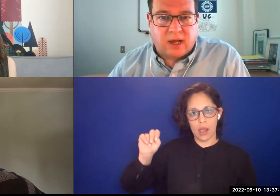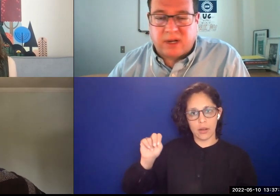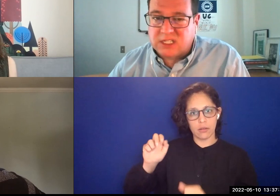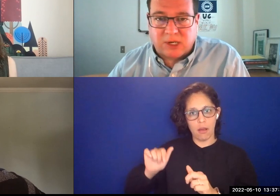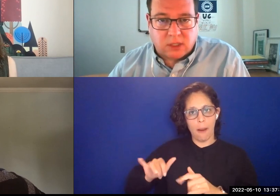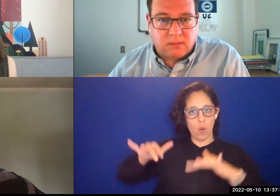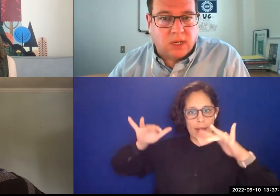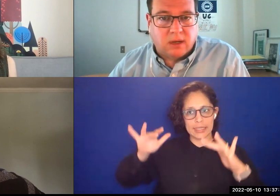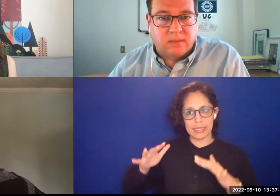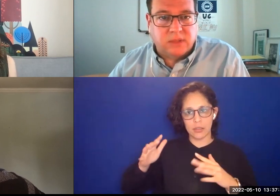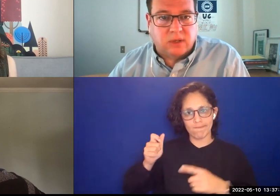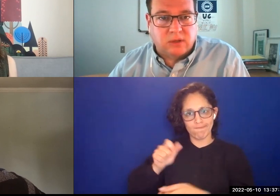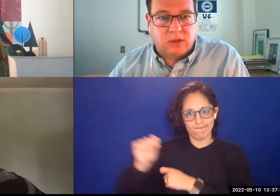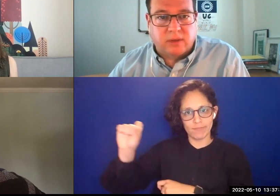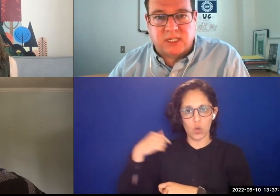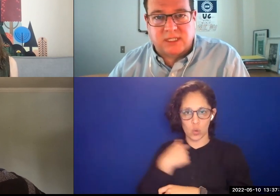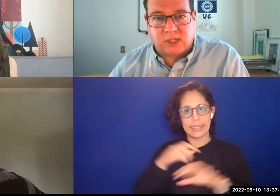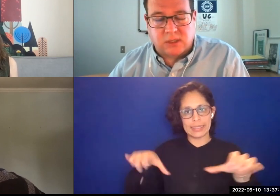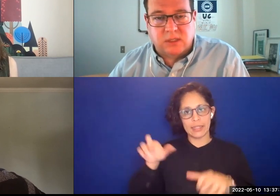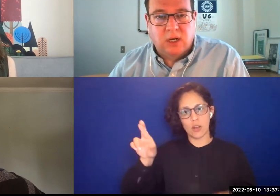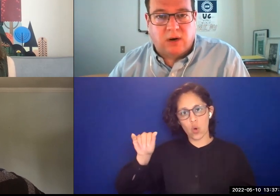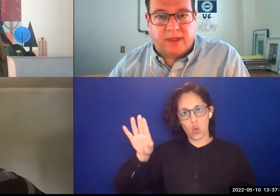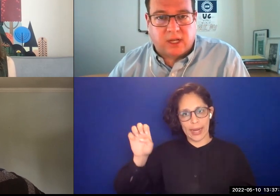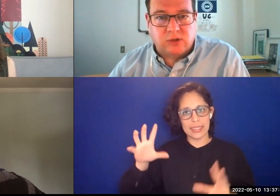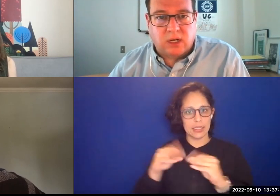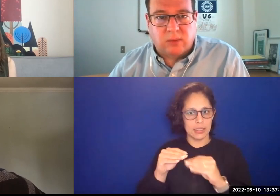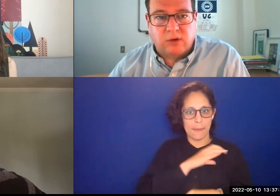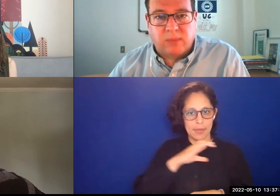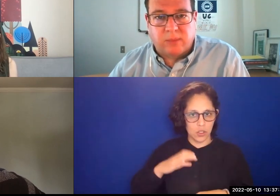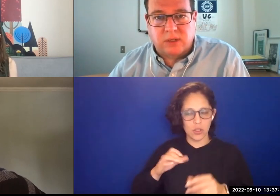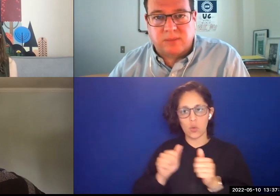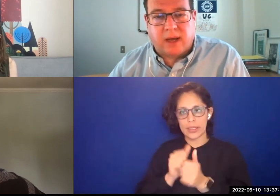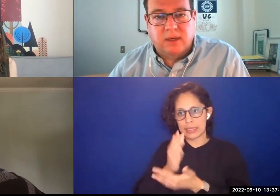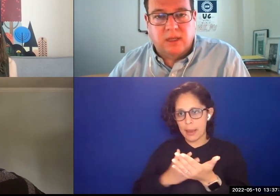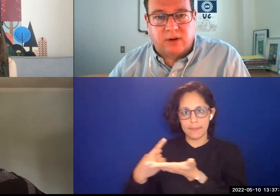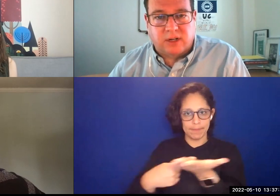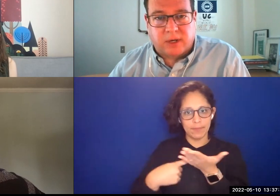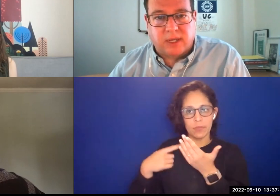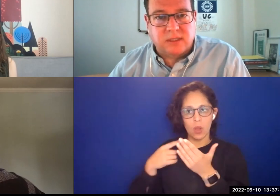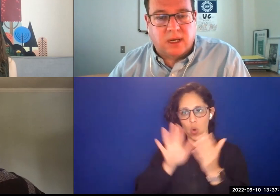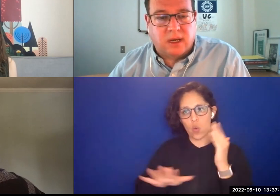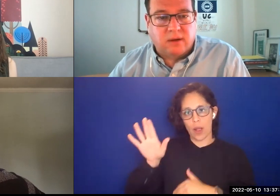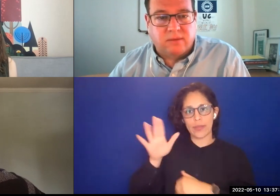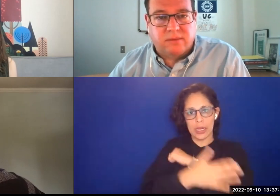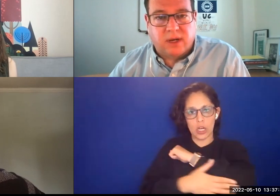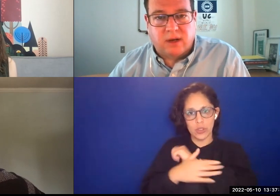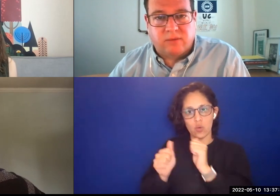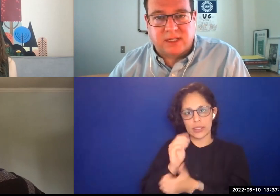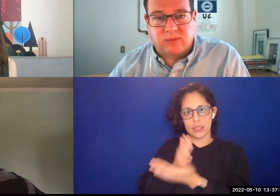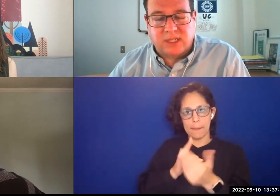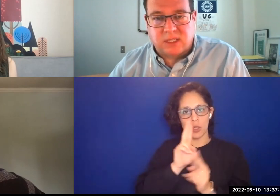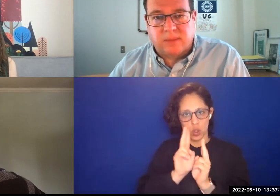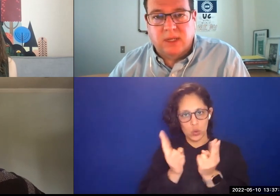we did a race commission to do listening sessions around the country with union members about their experience